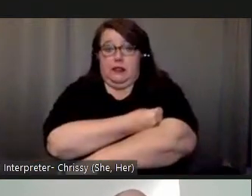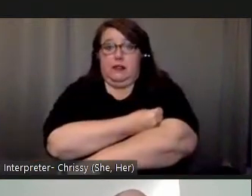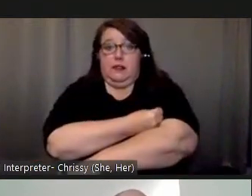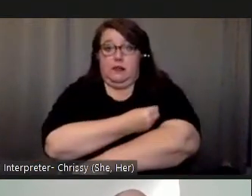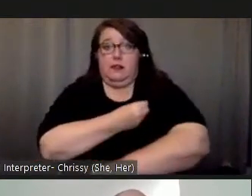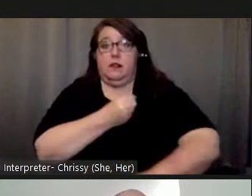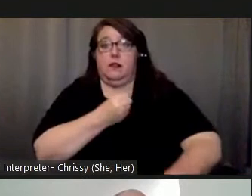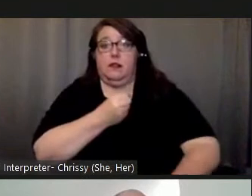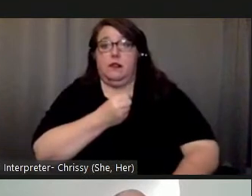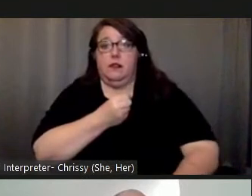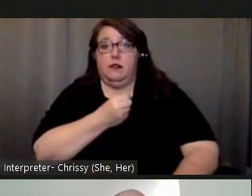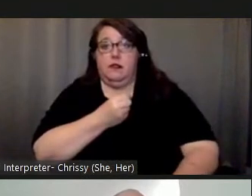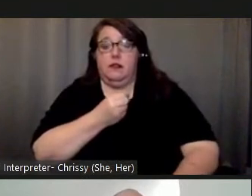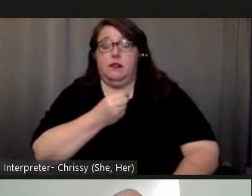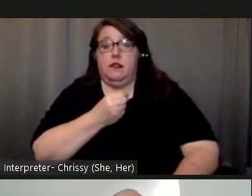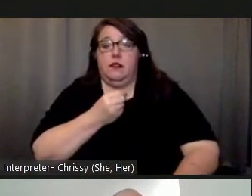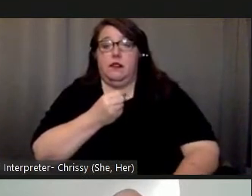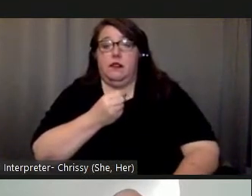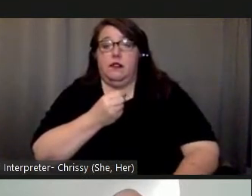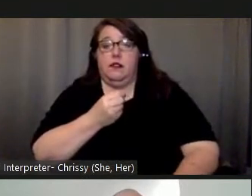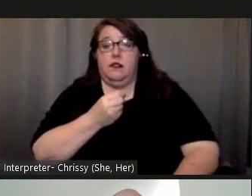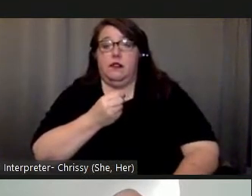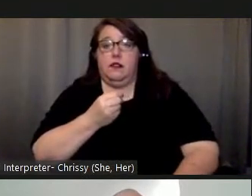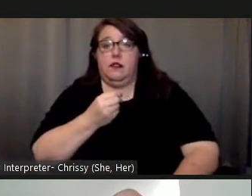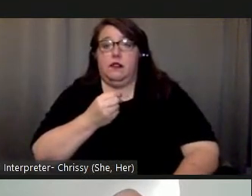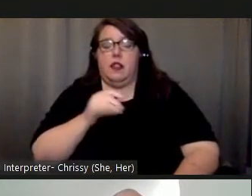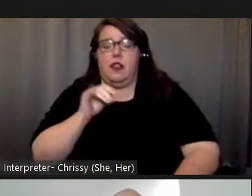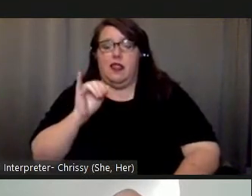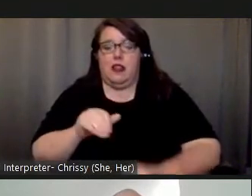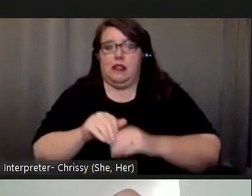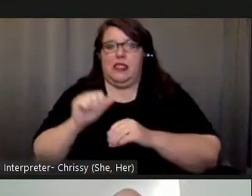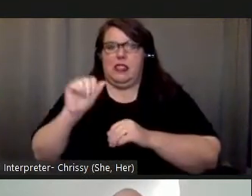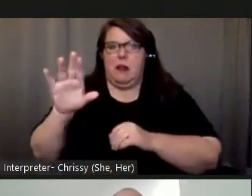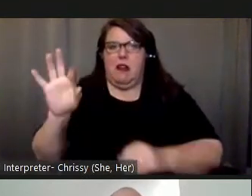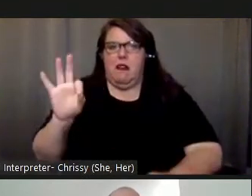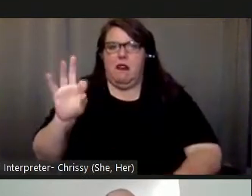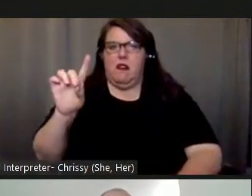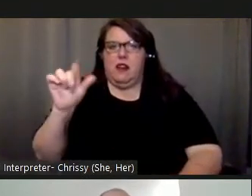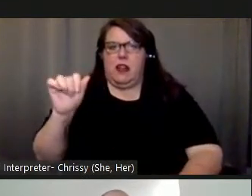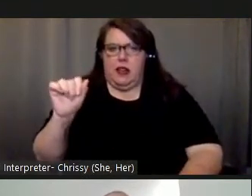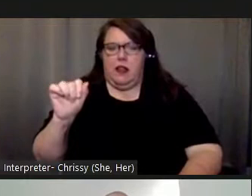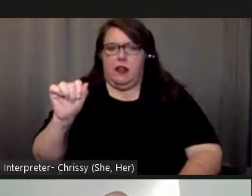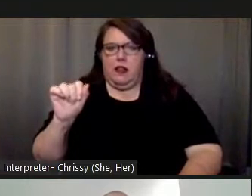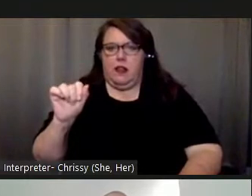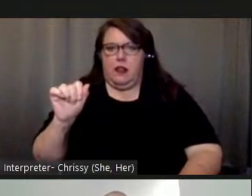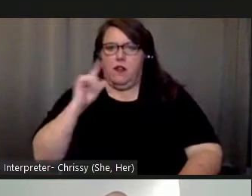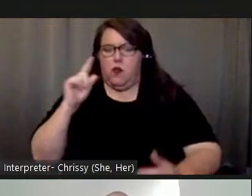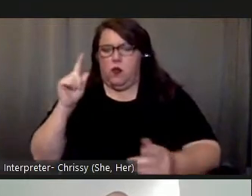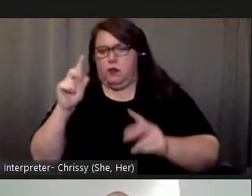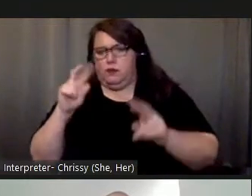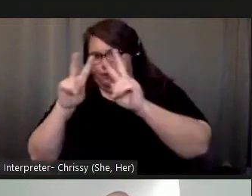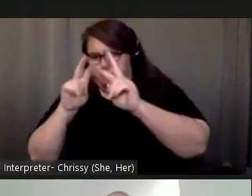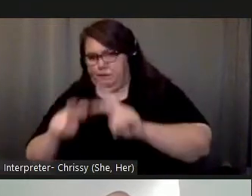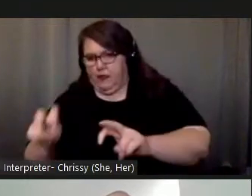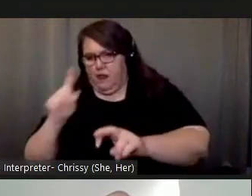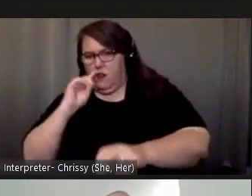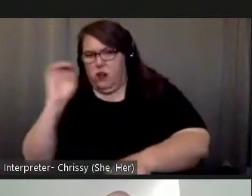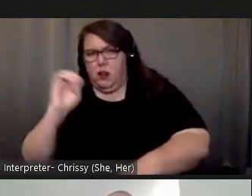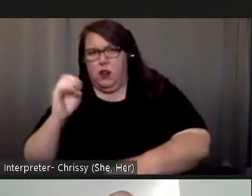Johnson & Johnson vaccine was submitted to the Food and Drug Administration for review for emergency